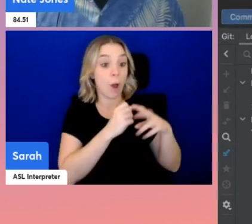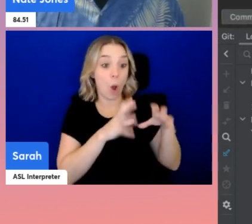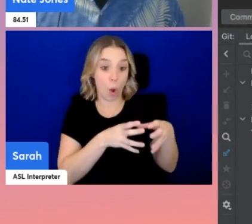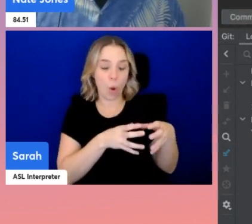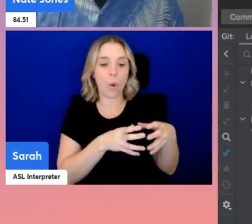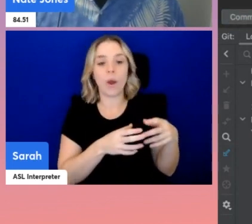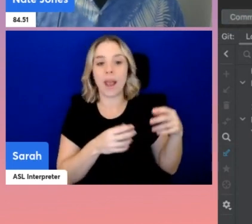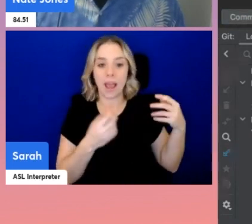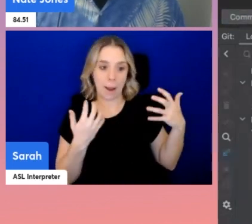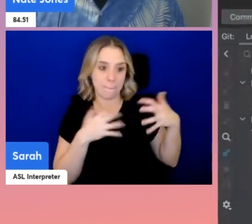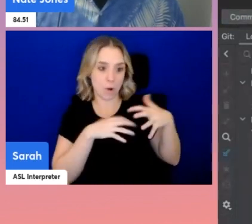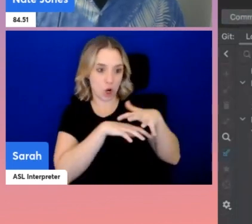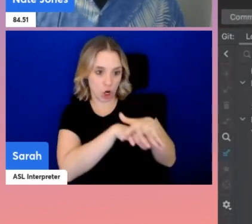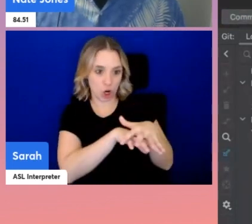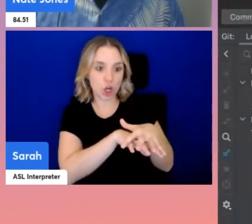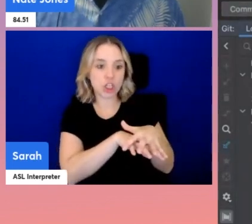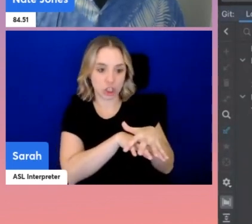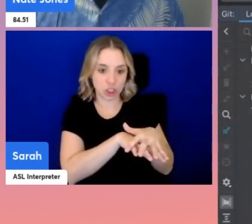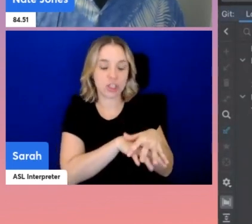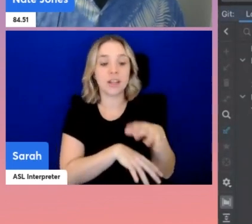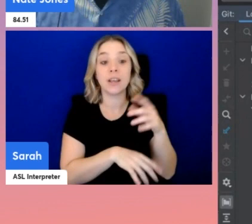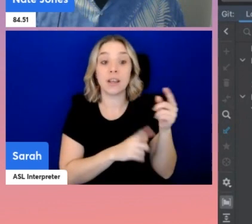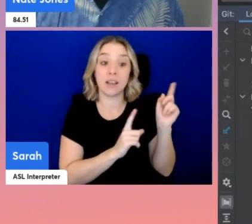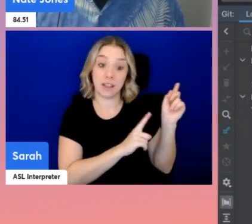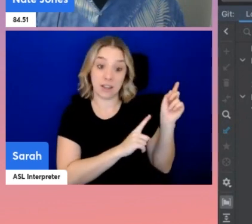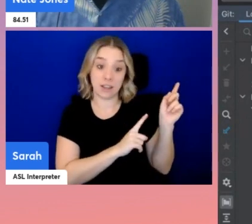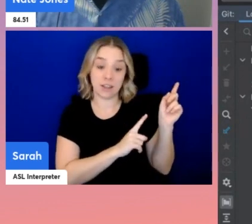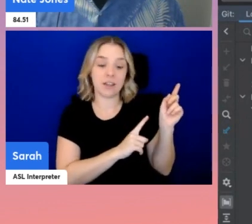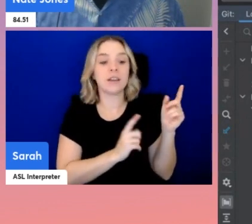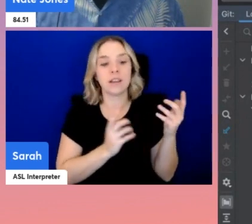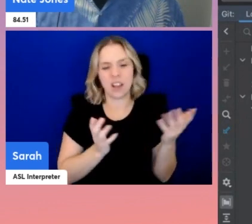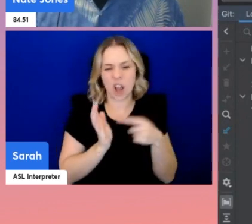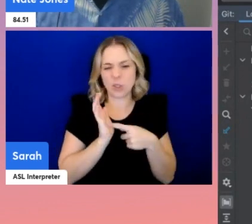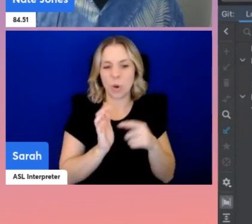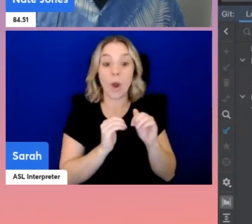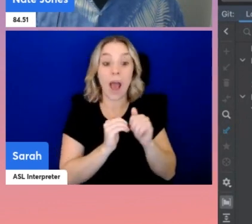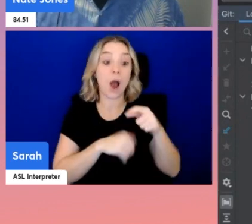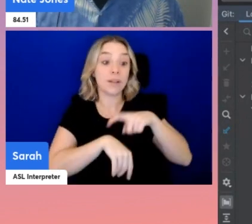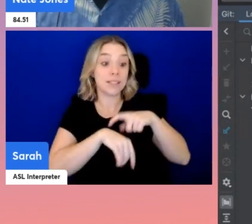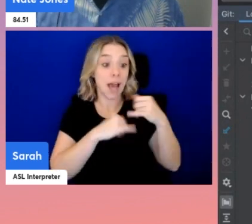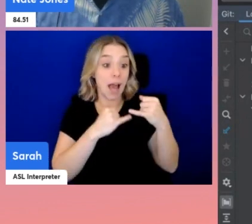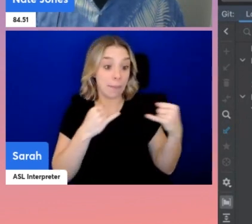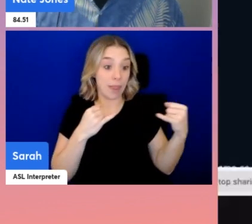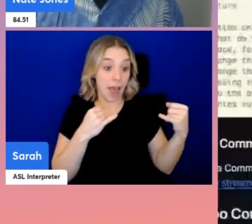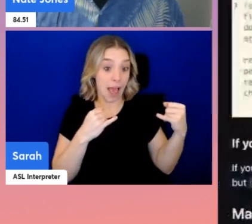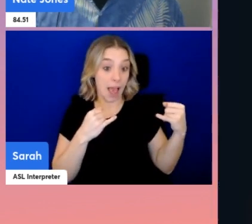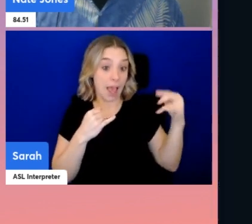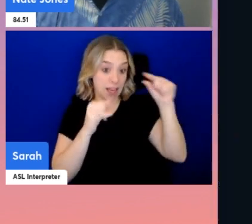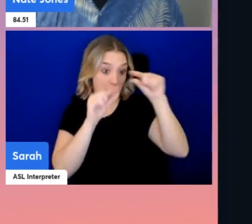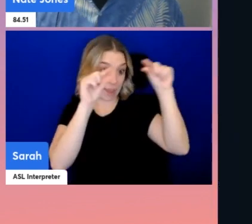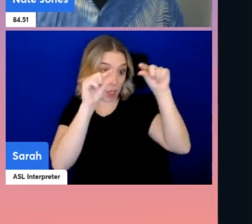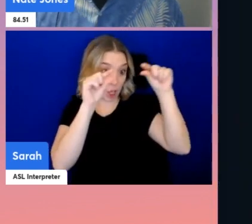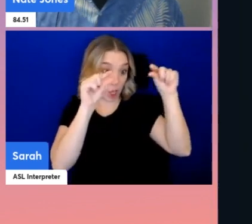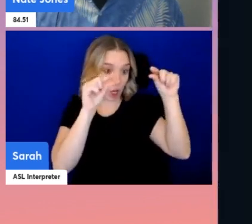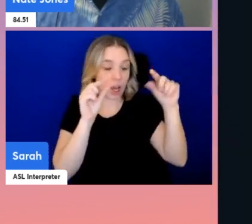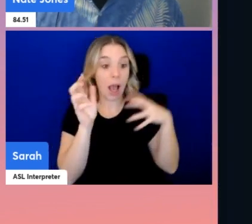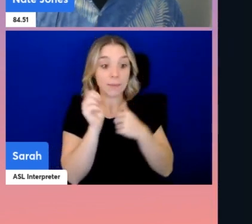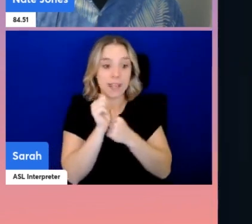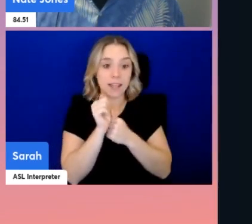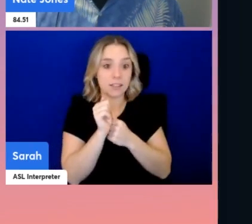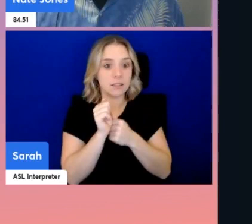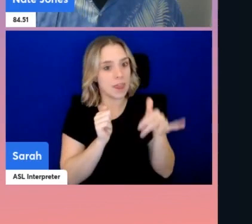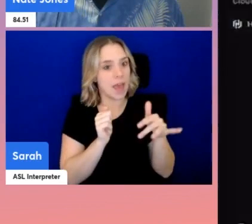into main, and then go back to here, and then I can show you how this timeline up here updates, because that is a